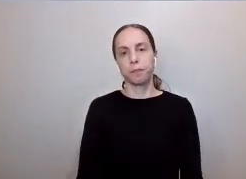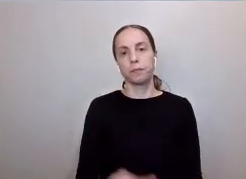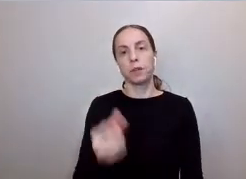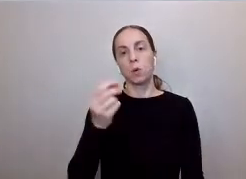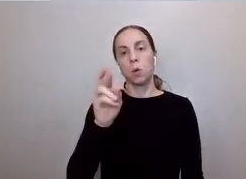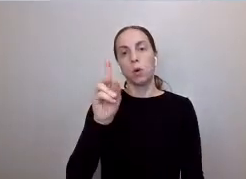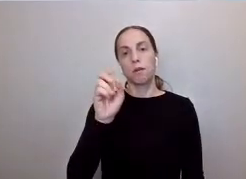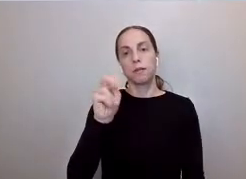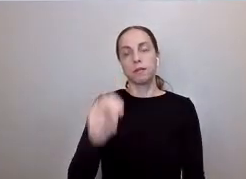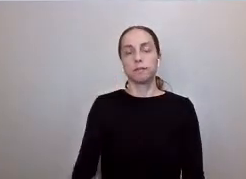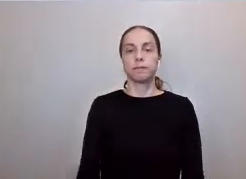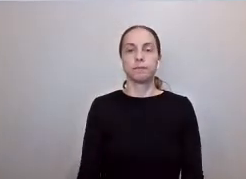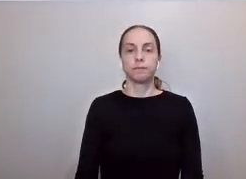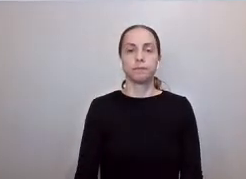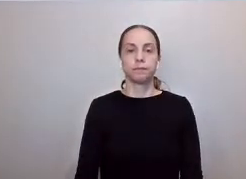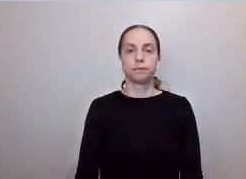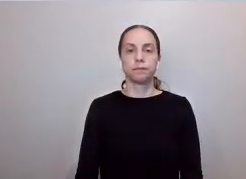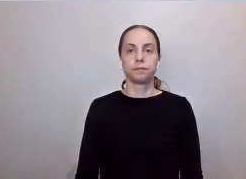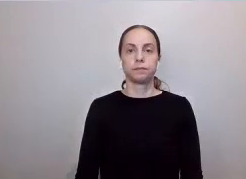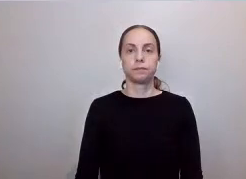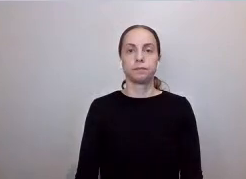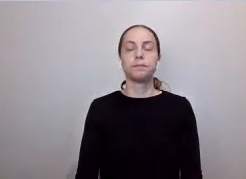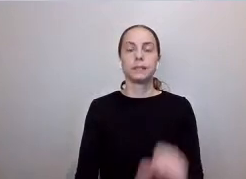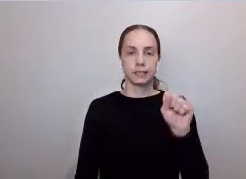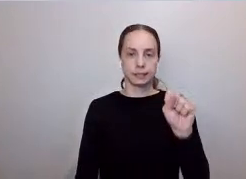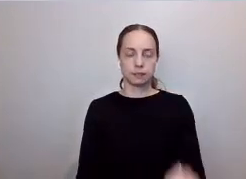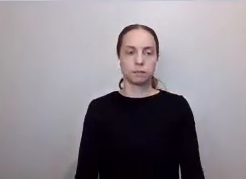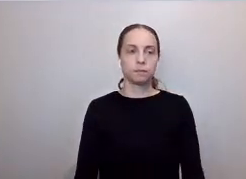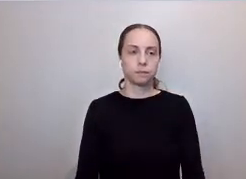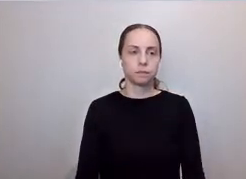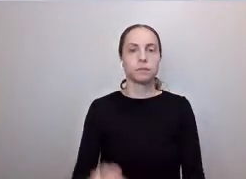Aye. Councilmember Cano. No.